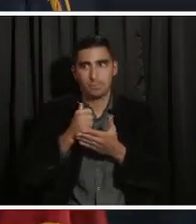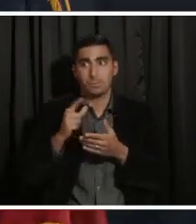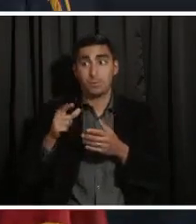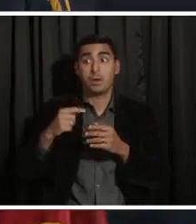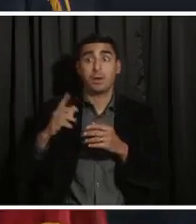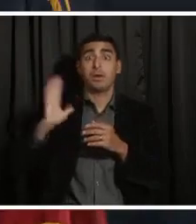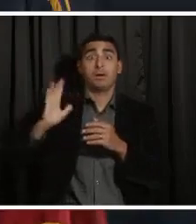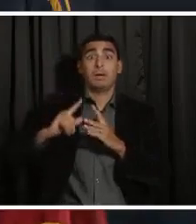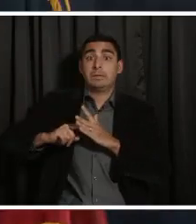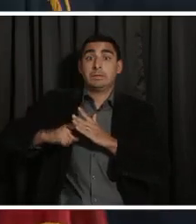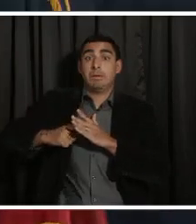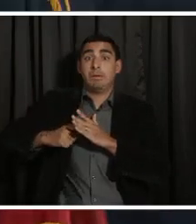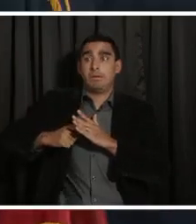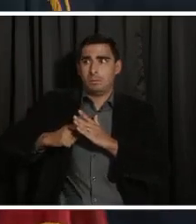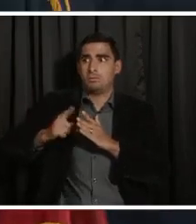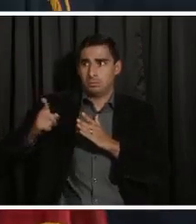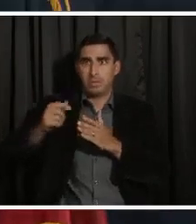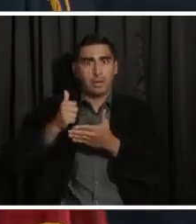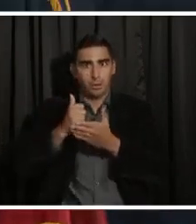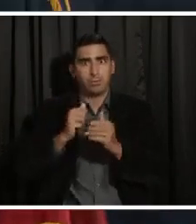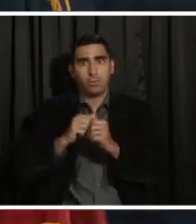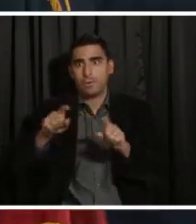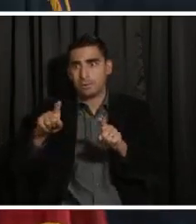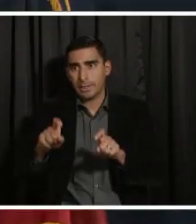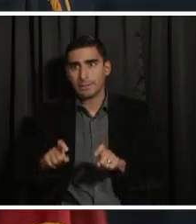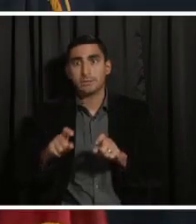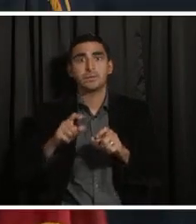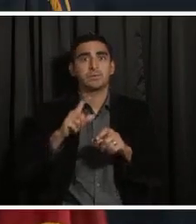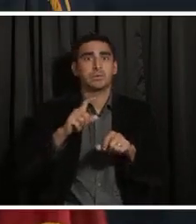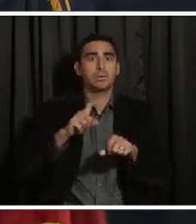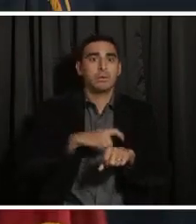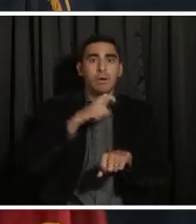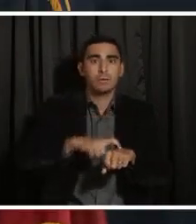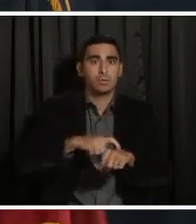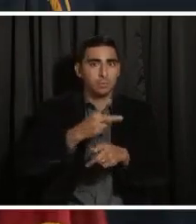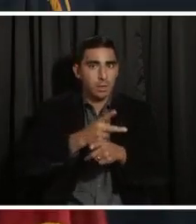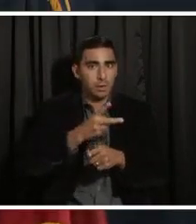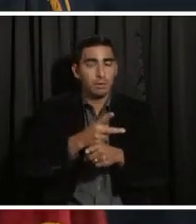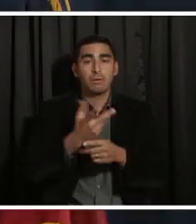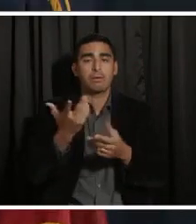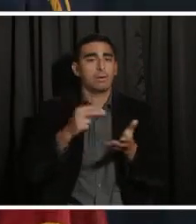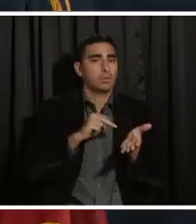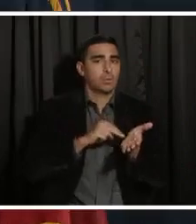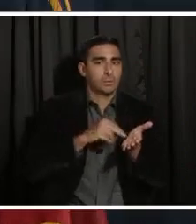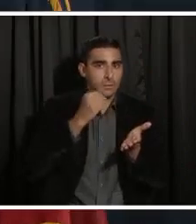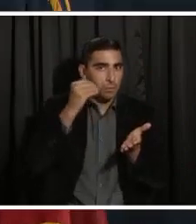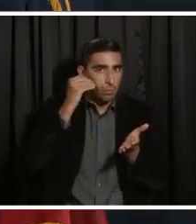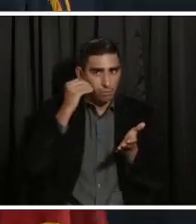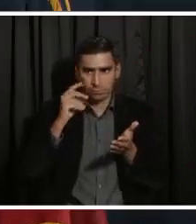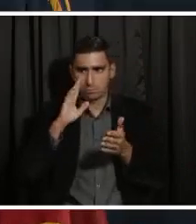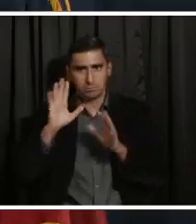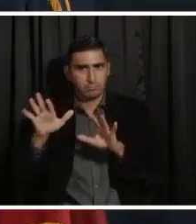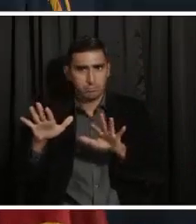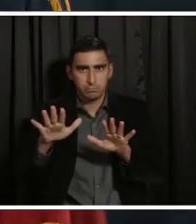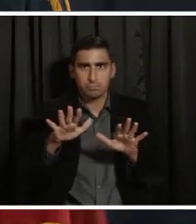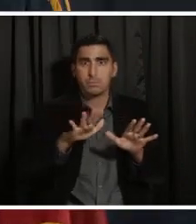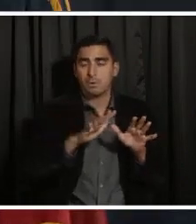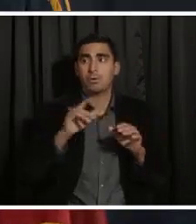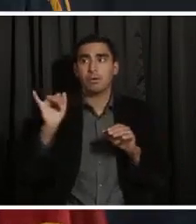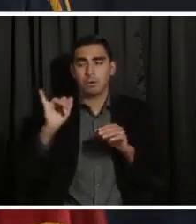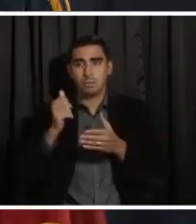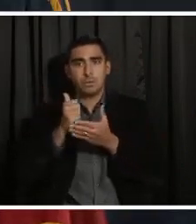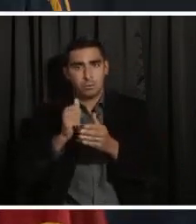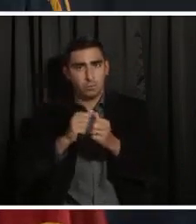early on in testing at long-term care and nursing homes to helping with the mass vaccination